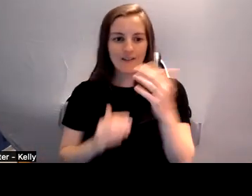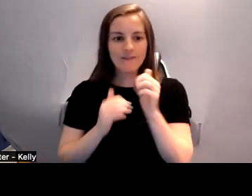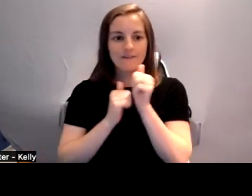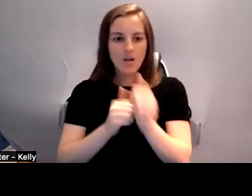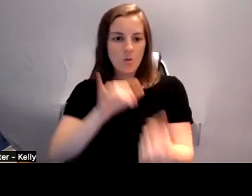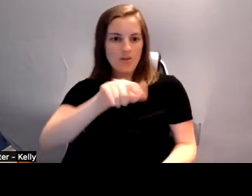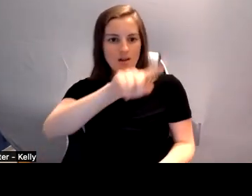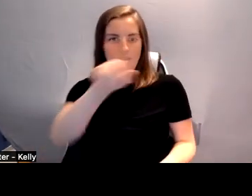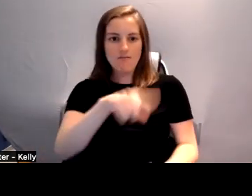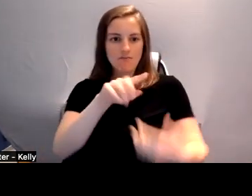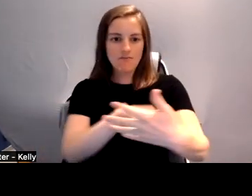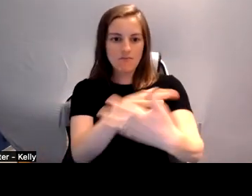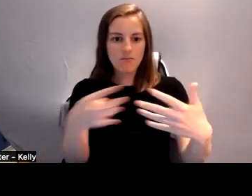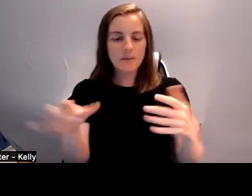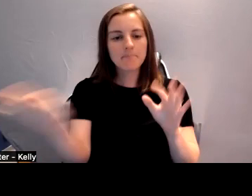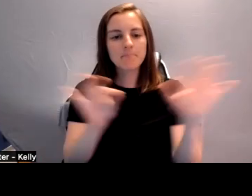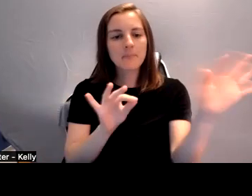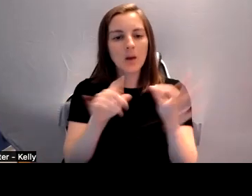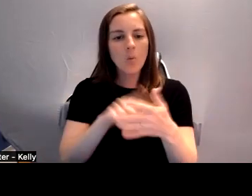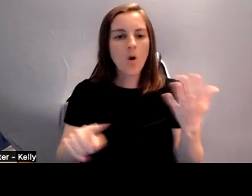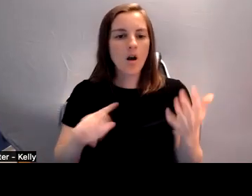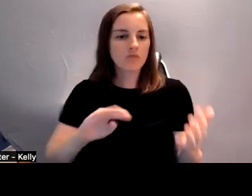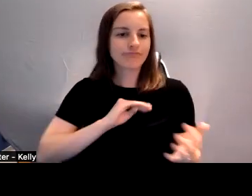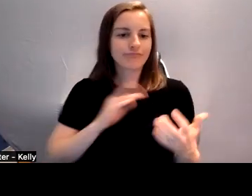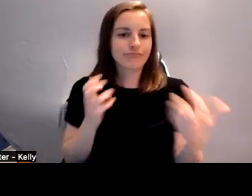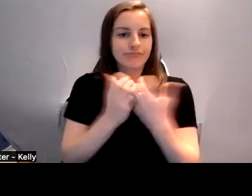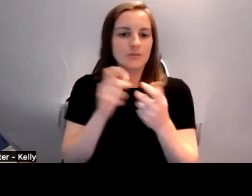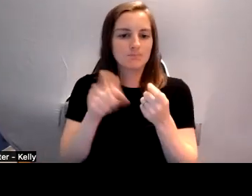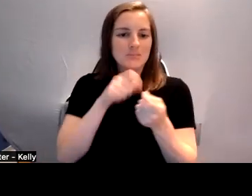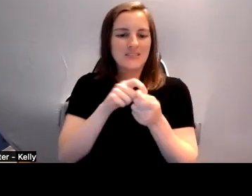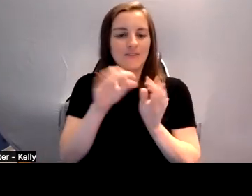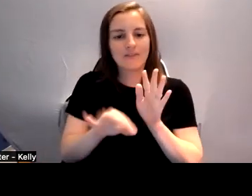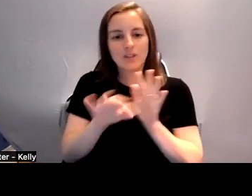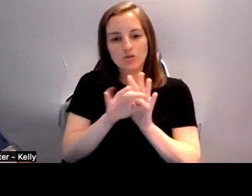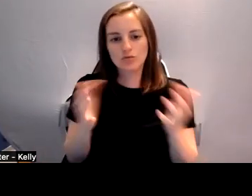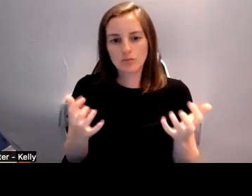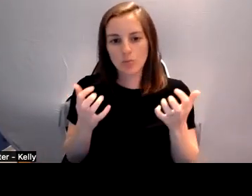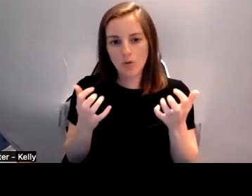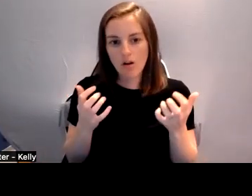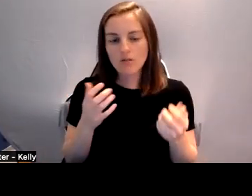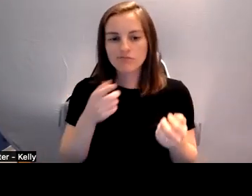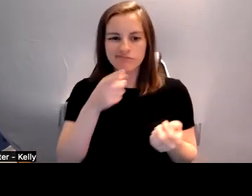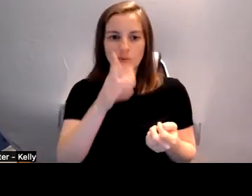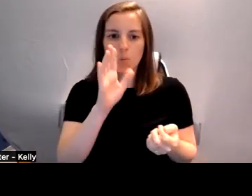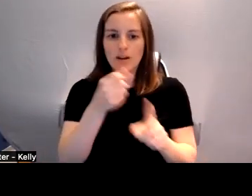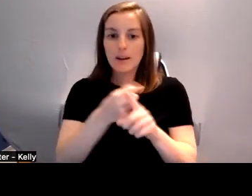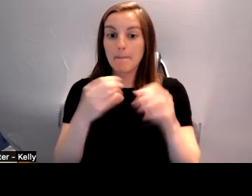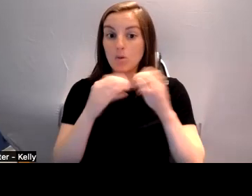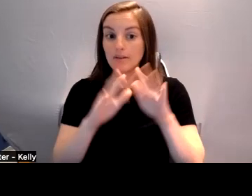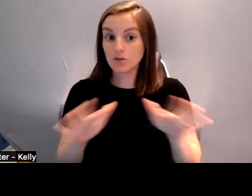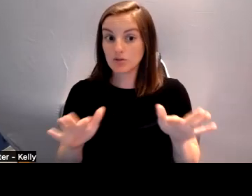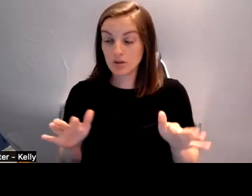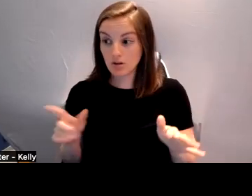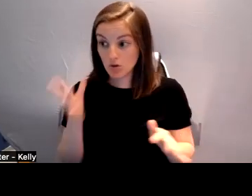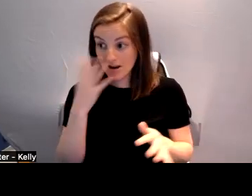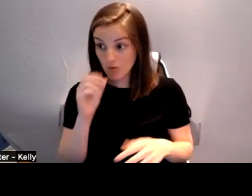pick the ones that satisfy specific features that they want. In this case, they will get more diversity. So now going